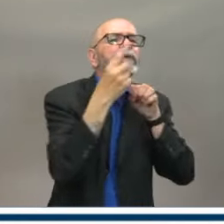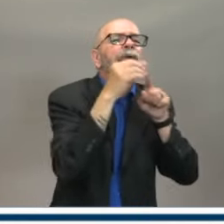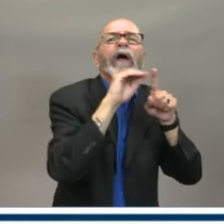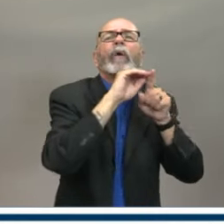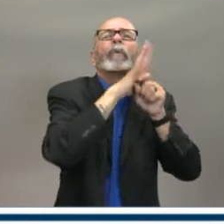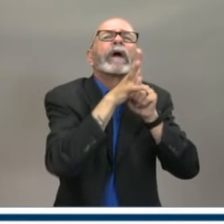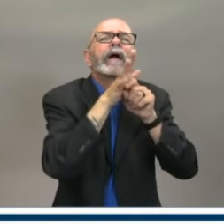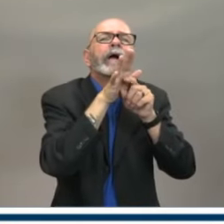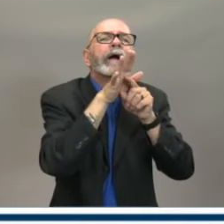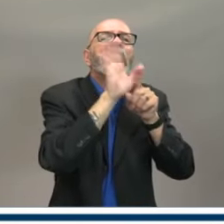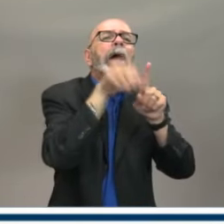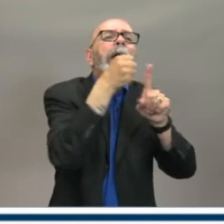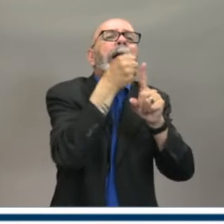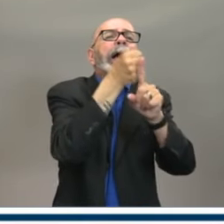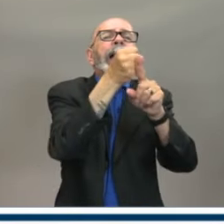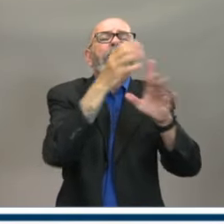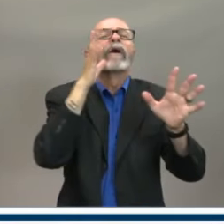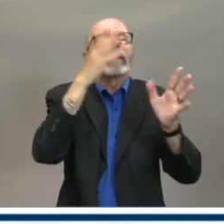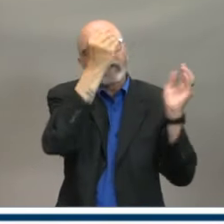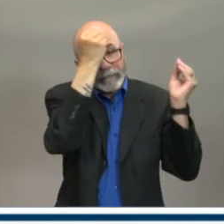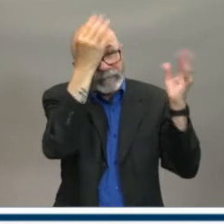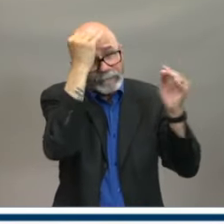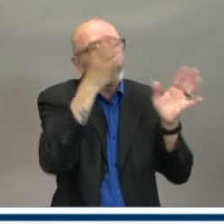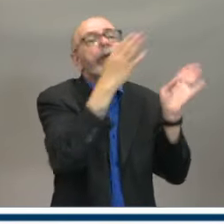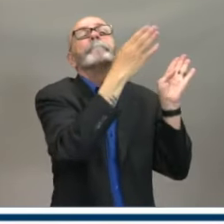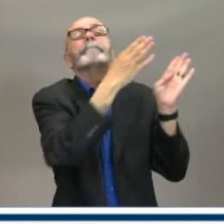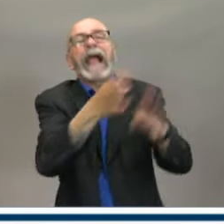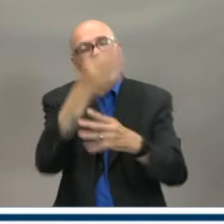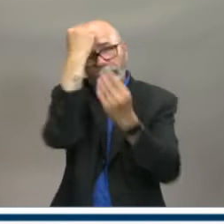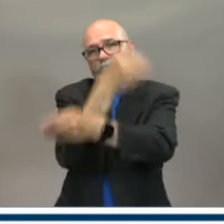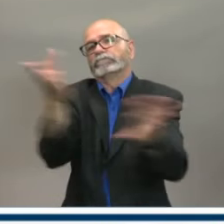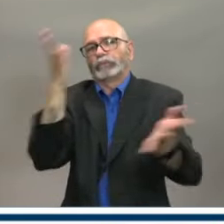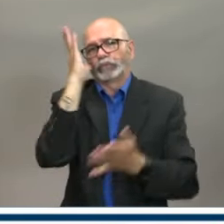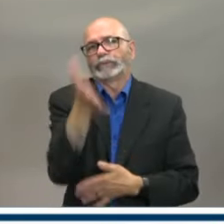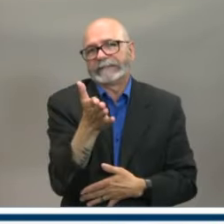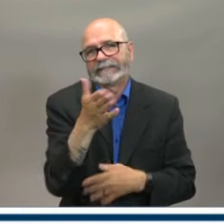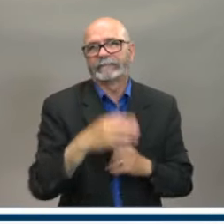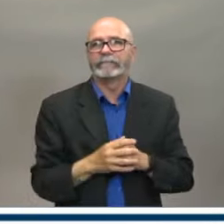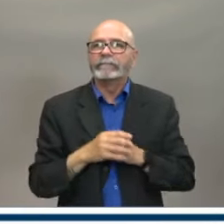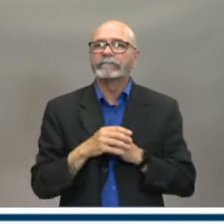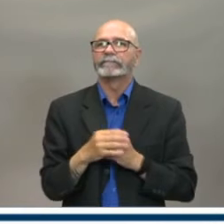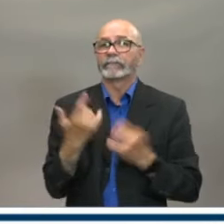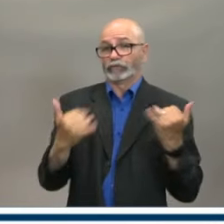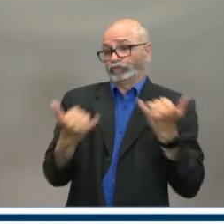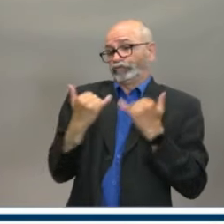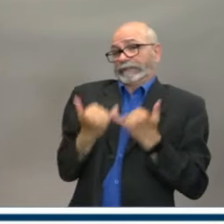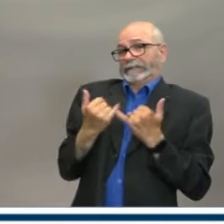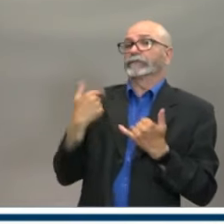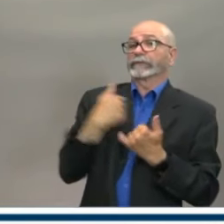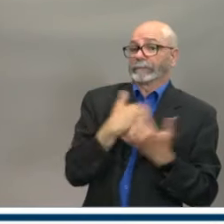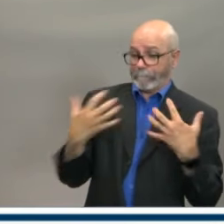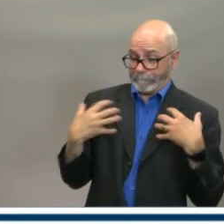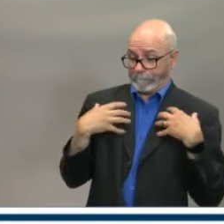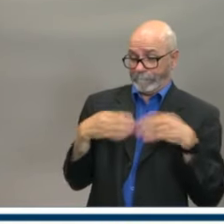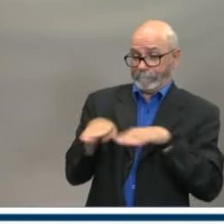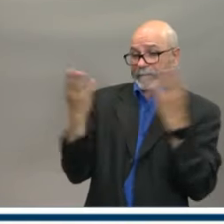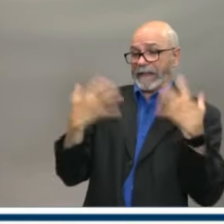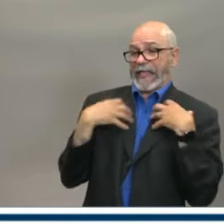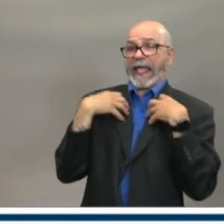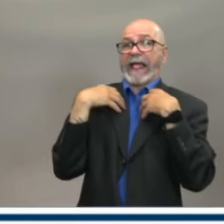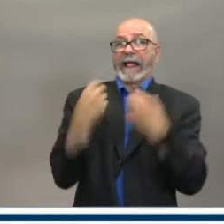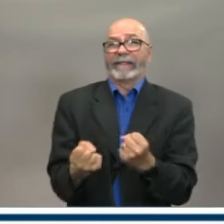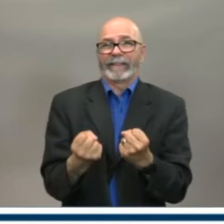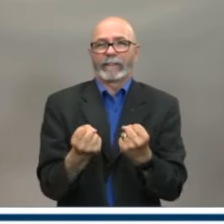province's plan? So we'd like to see a trend from a pure public health perspective. We'd like to see a trend of little to